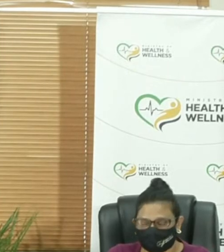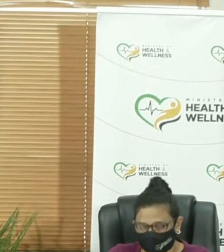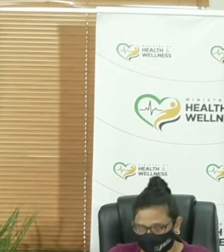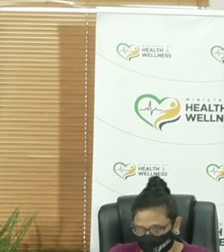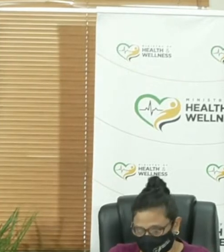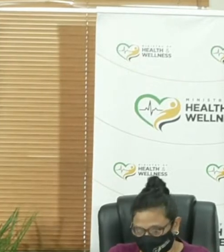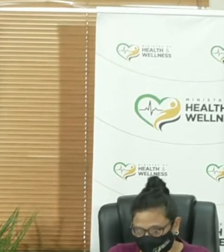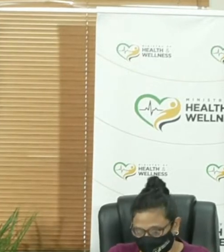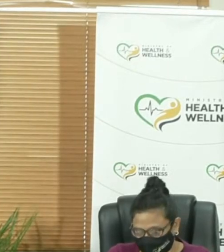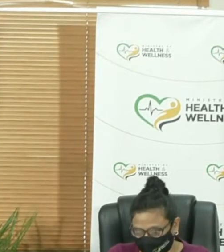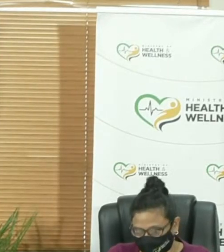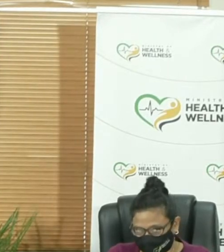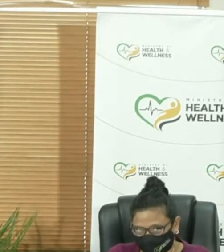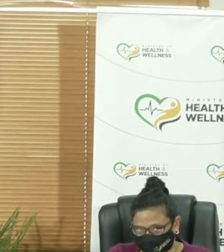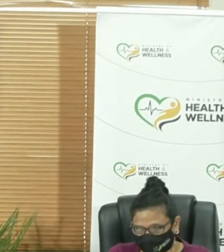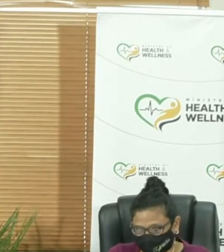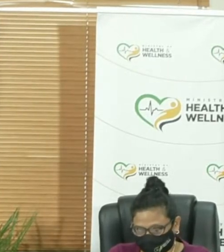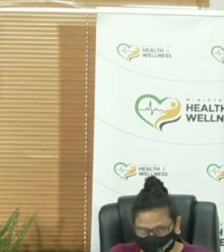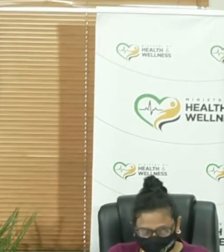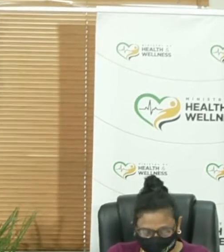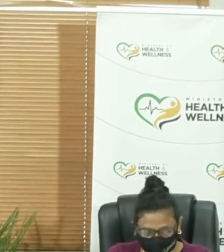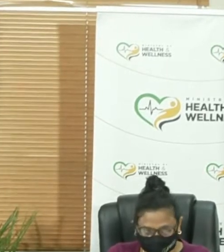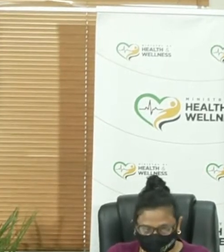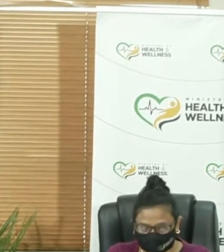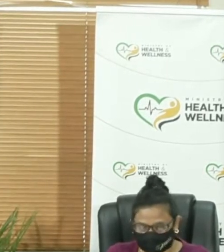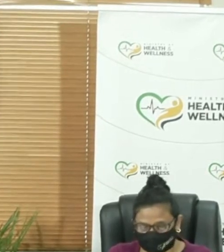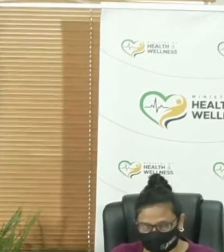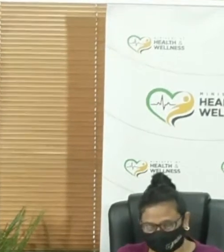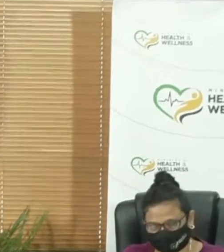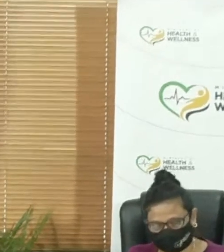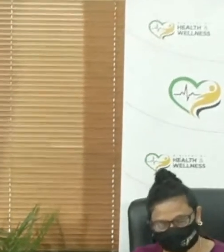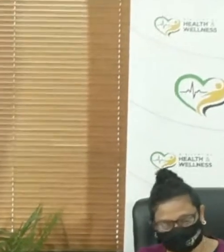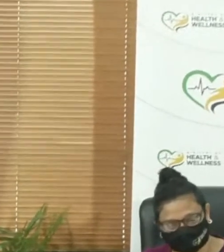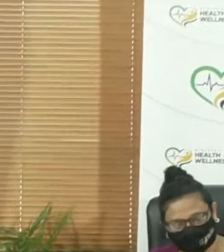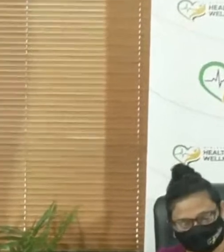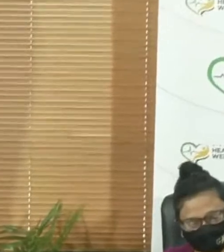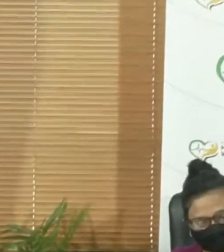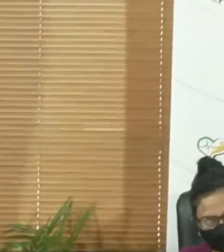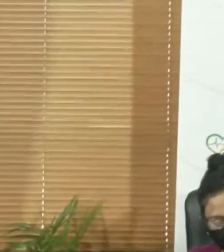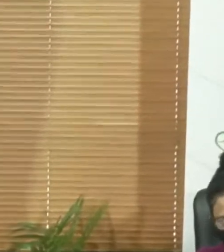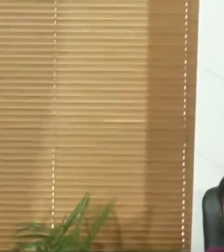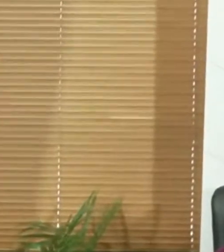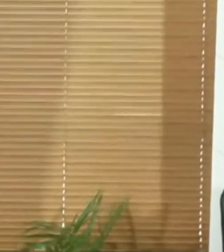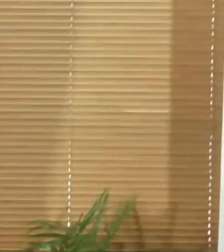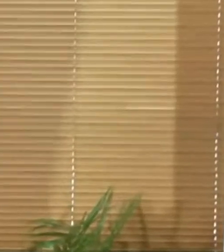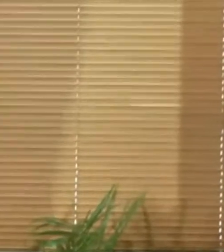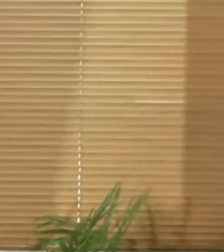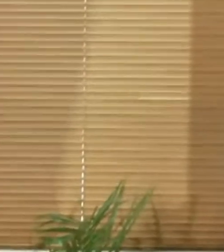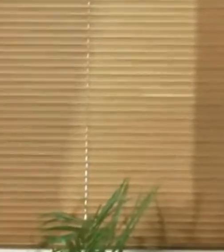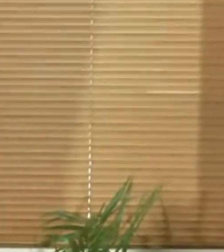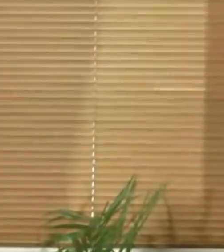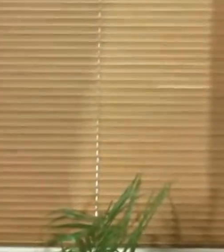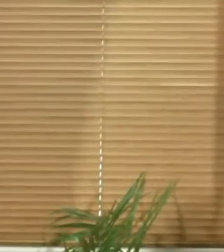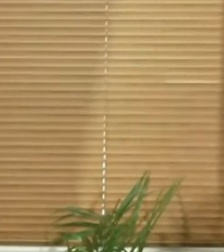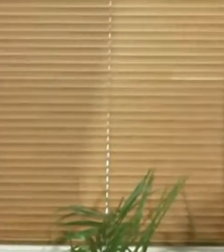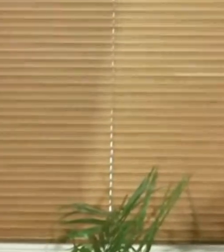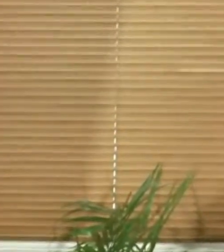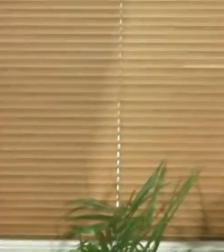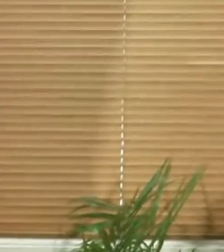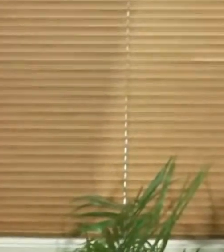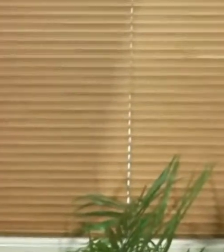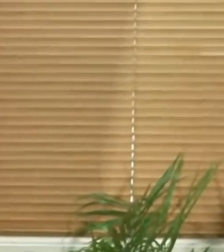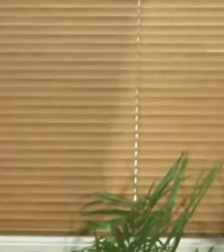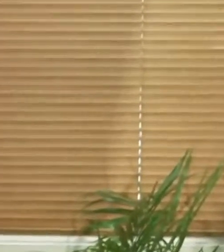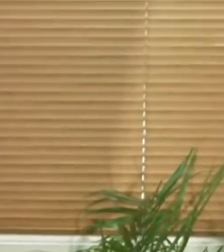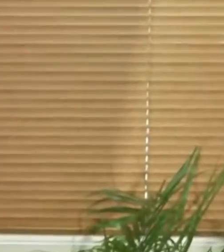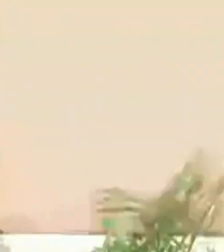with the update from the Minister. Thank you very much, Stephen, and good morning, everyone,